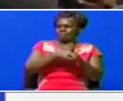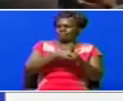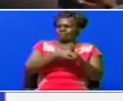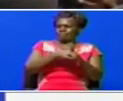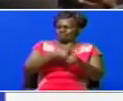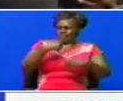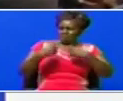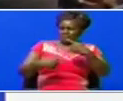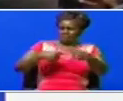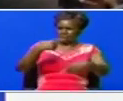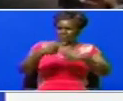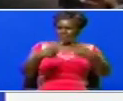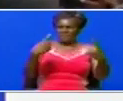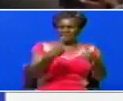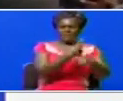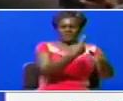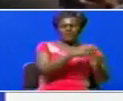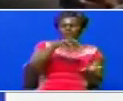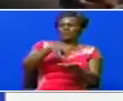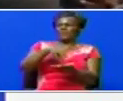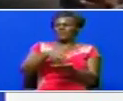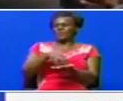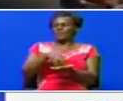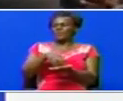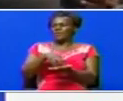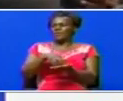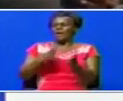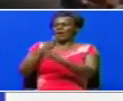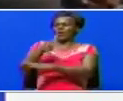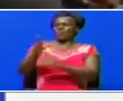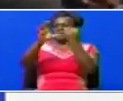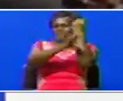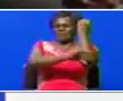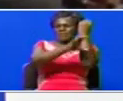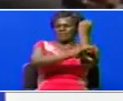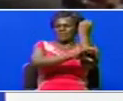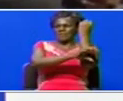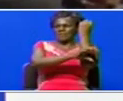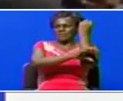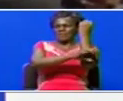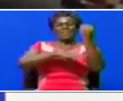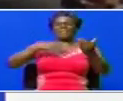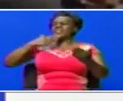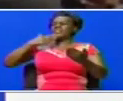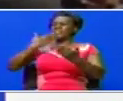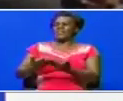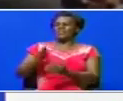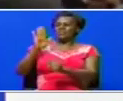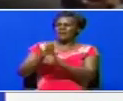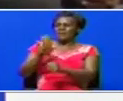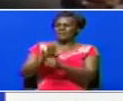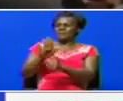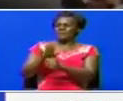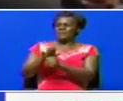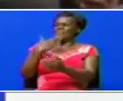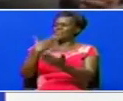gallantly for various positions across the country. Tuwashukuru sana. Asante ni sana kwenu